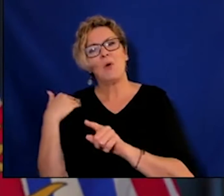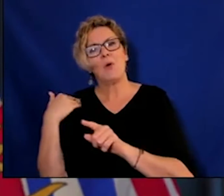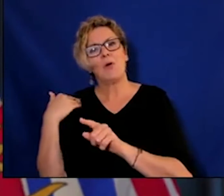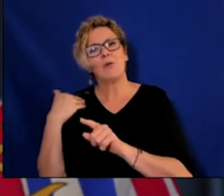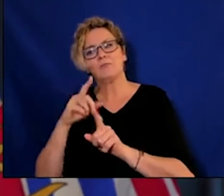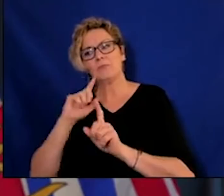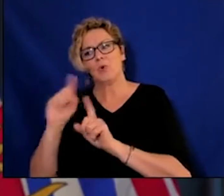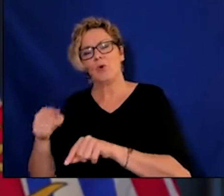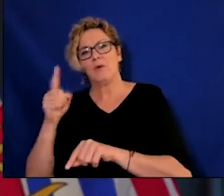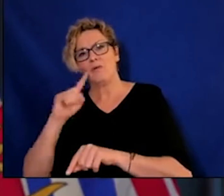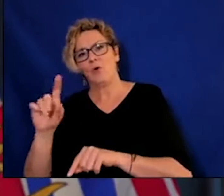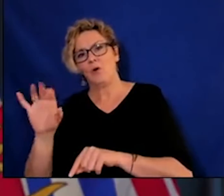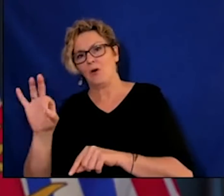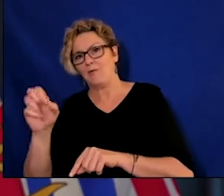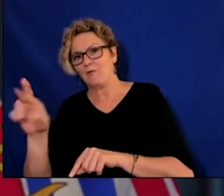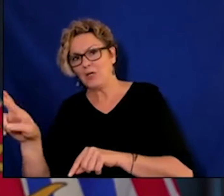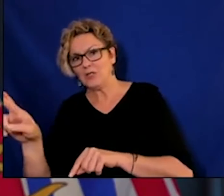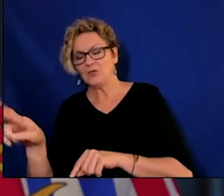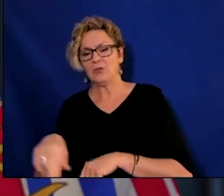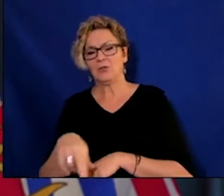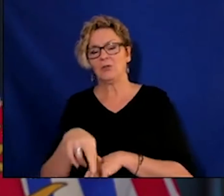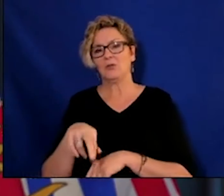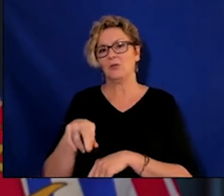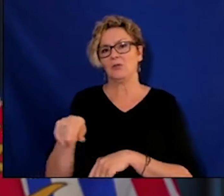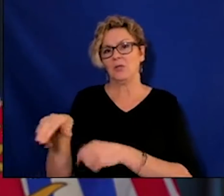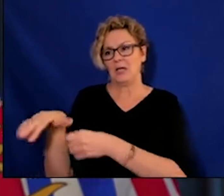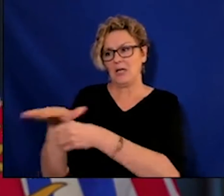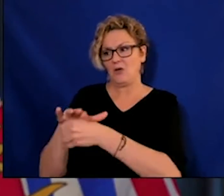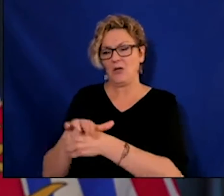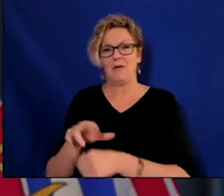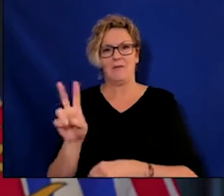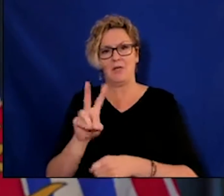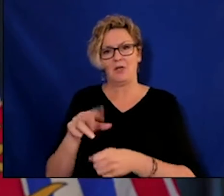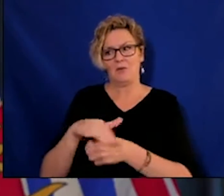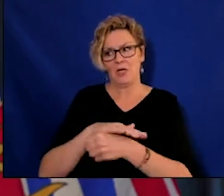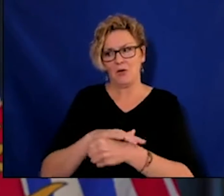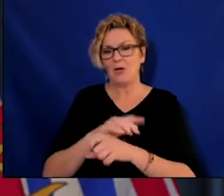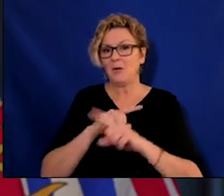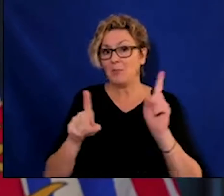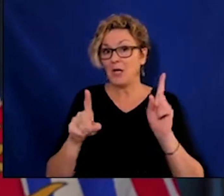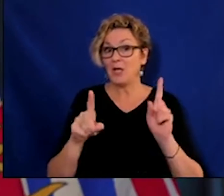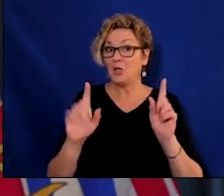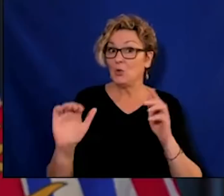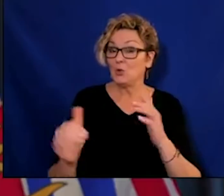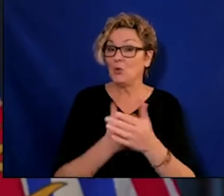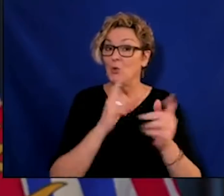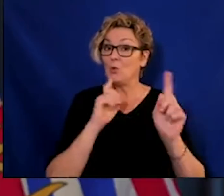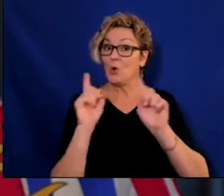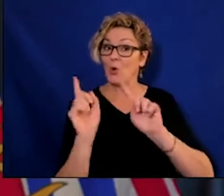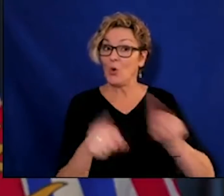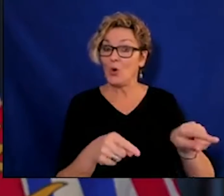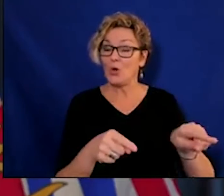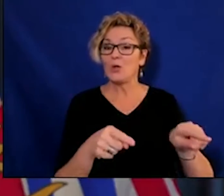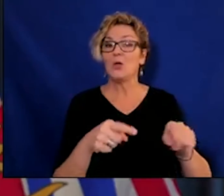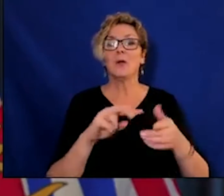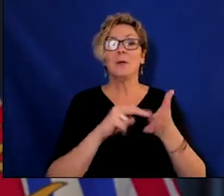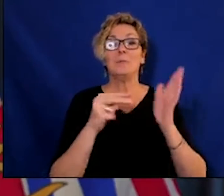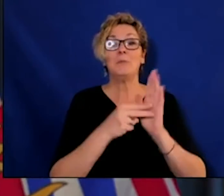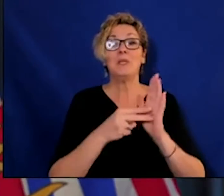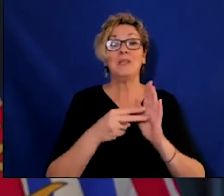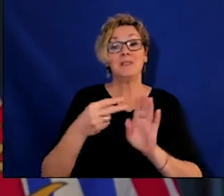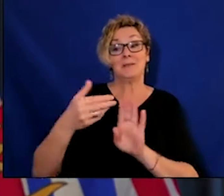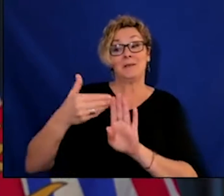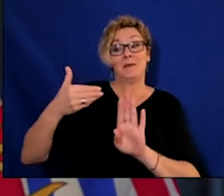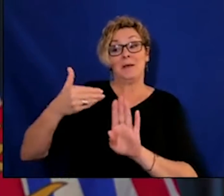clear, the new orders supersede what we had in place before. When new orders come into effect, it is